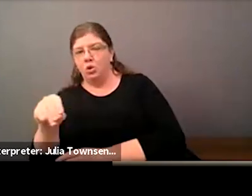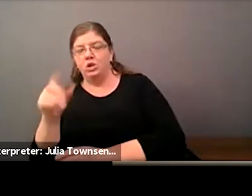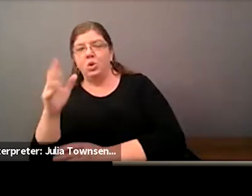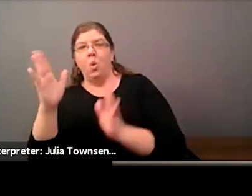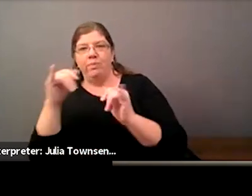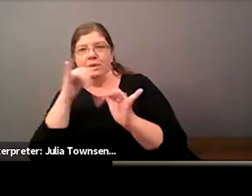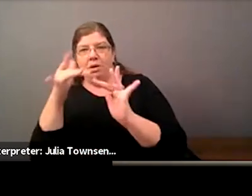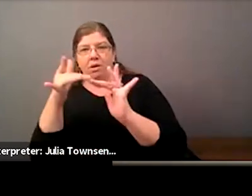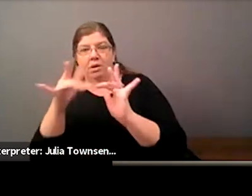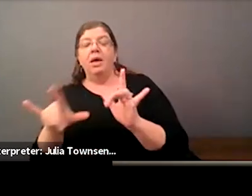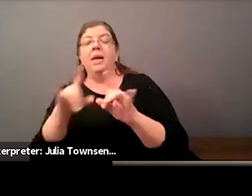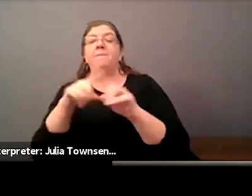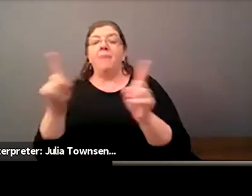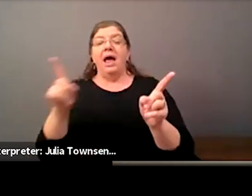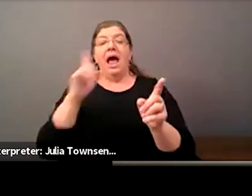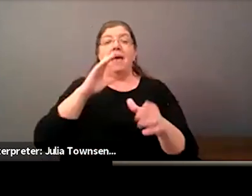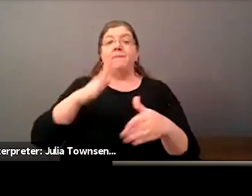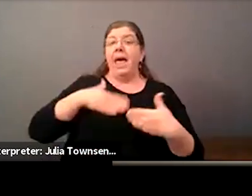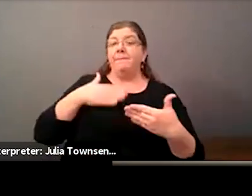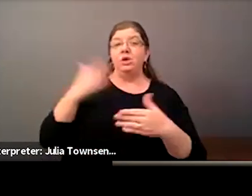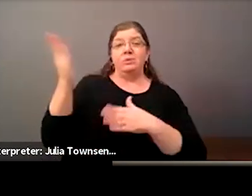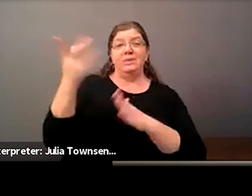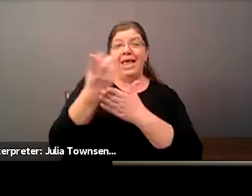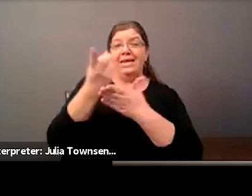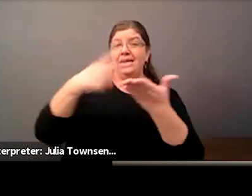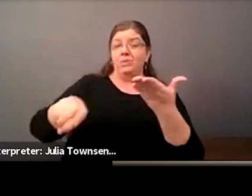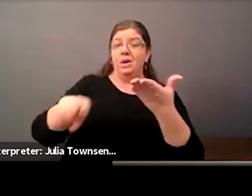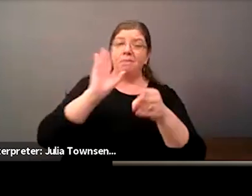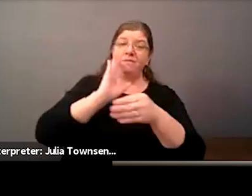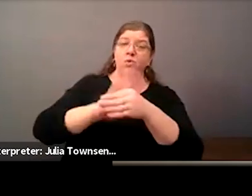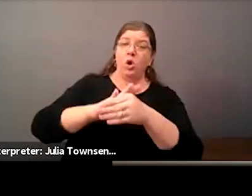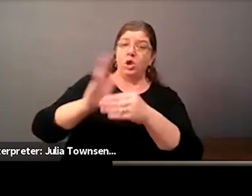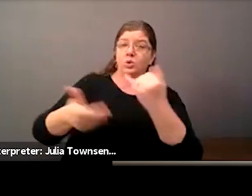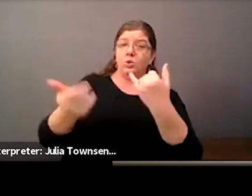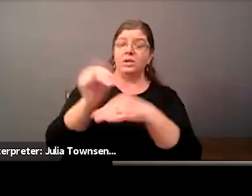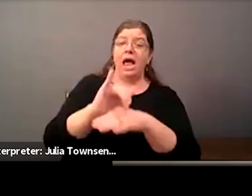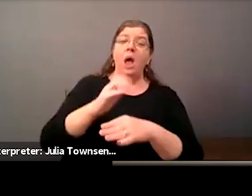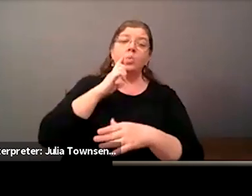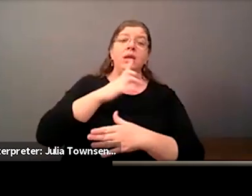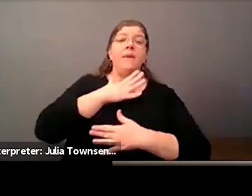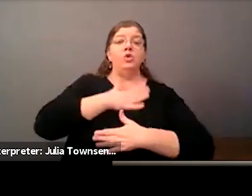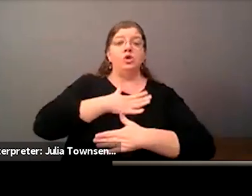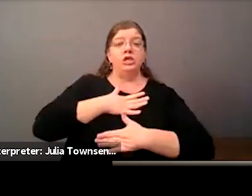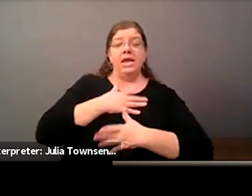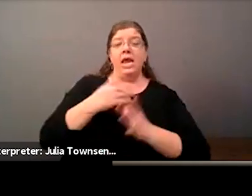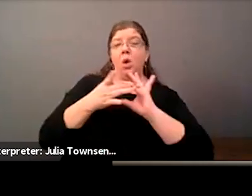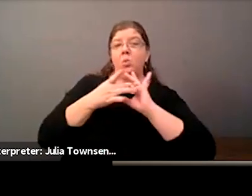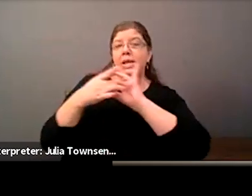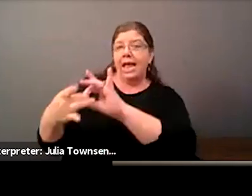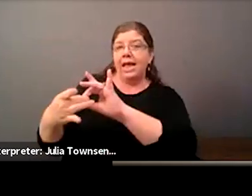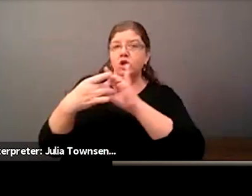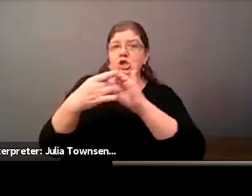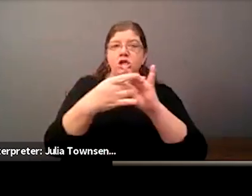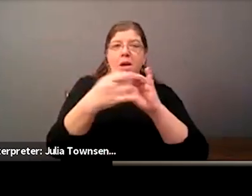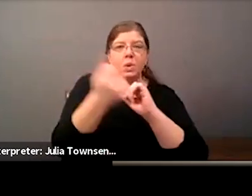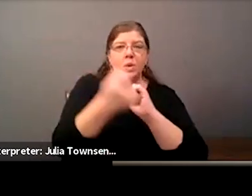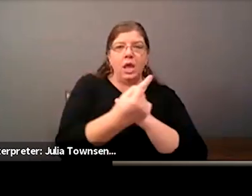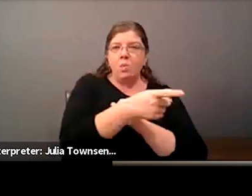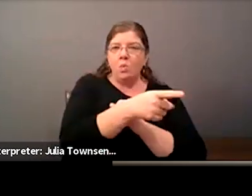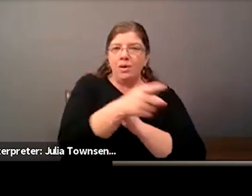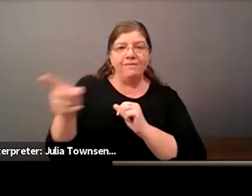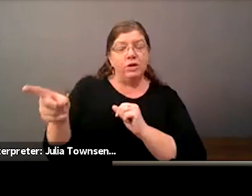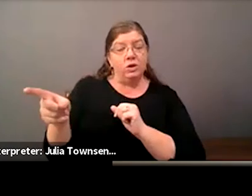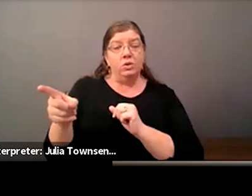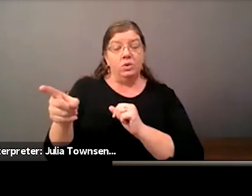closing night um you know i would really appreciate a relationship with any one of you and